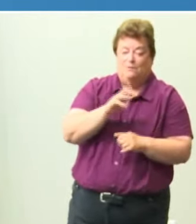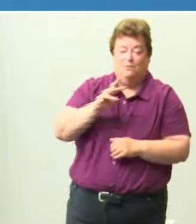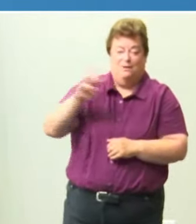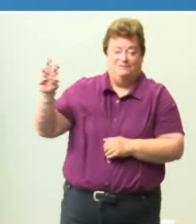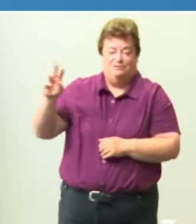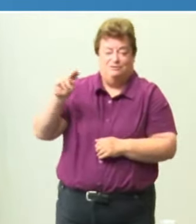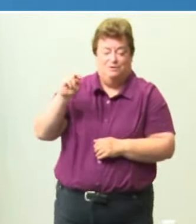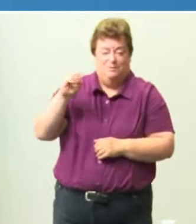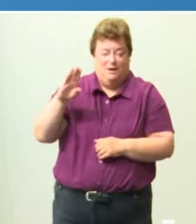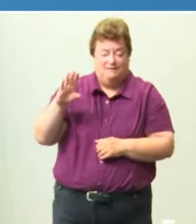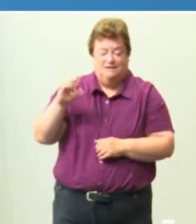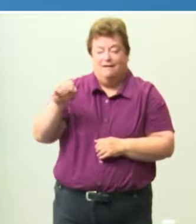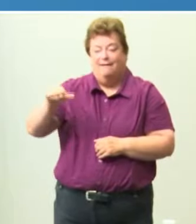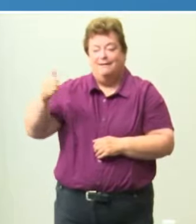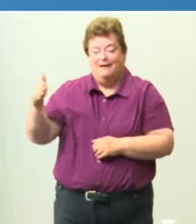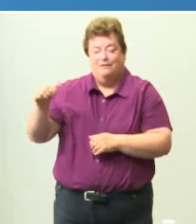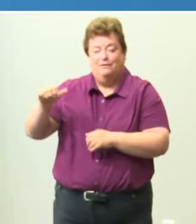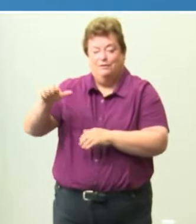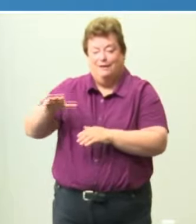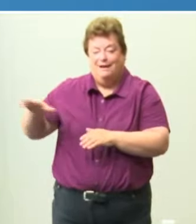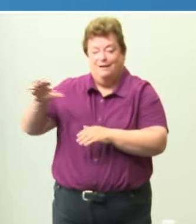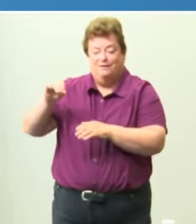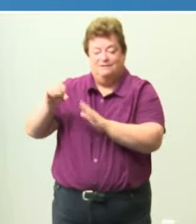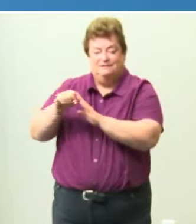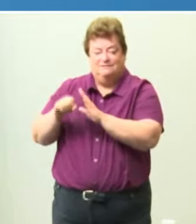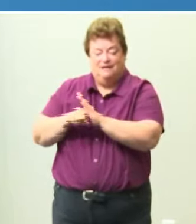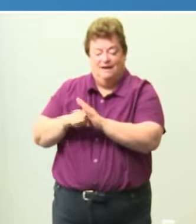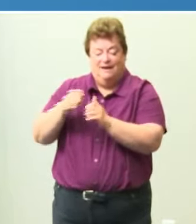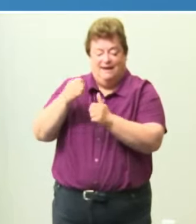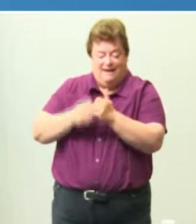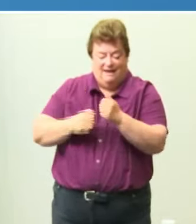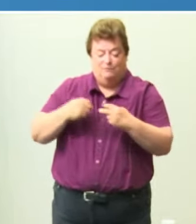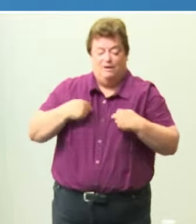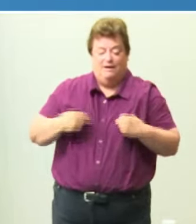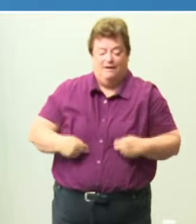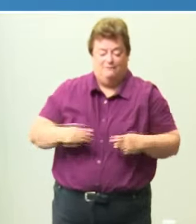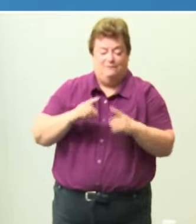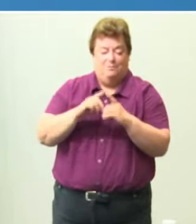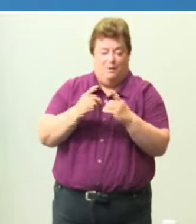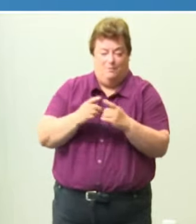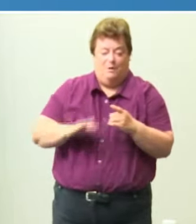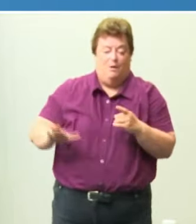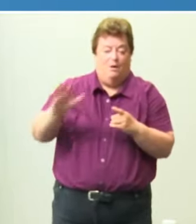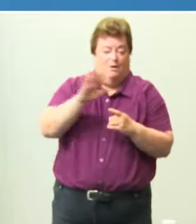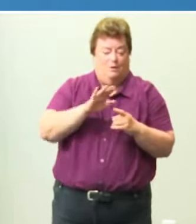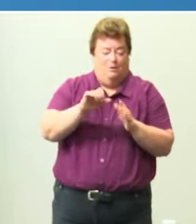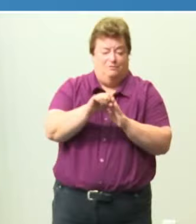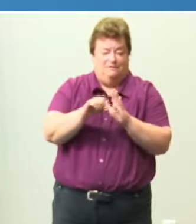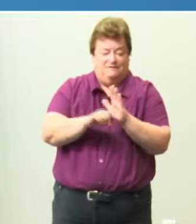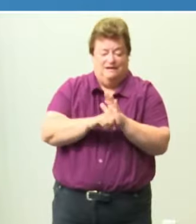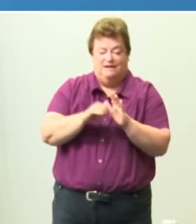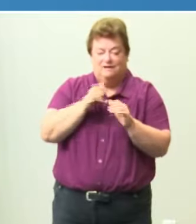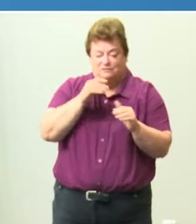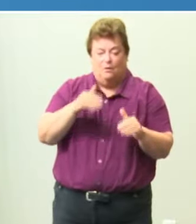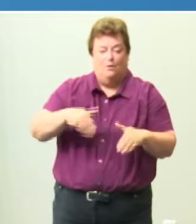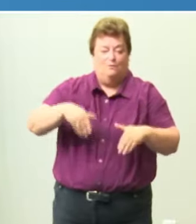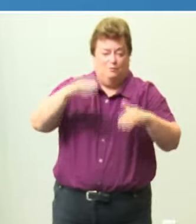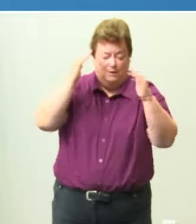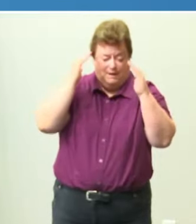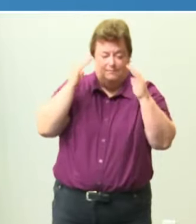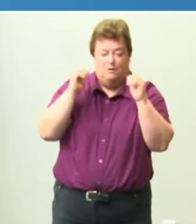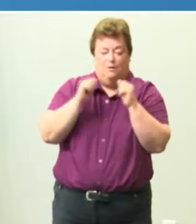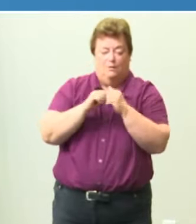Nebraska and some other areas. And every health department in the state is being overwhelmed with the number